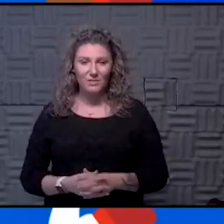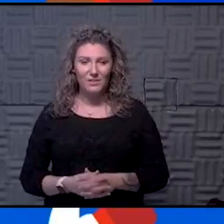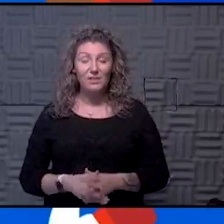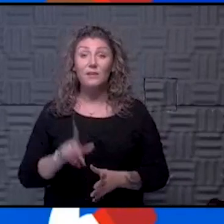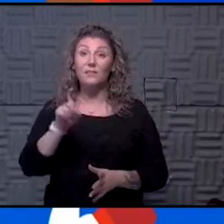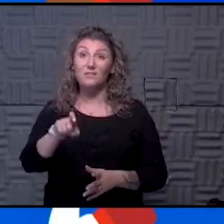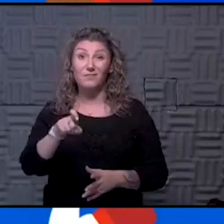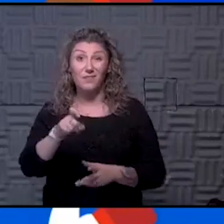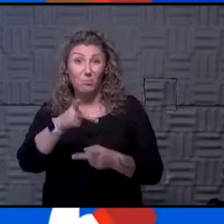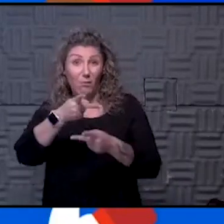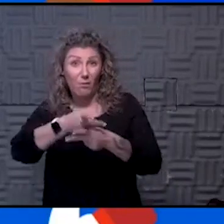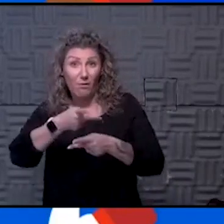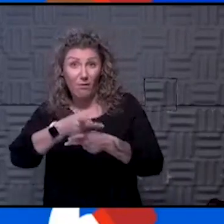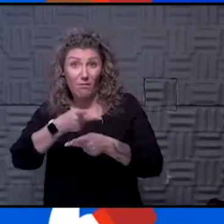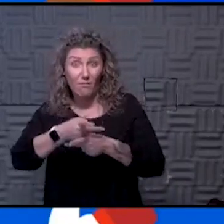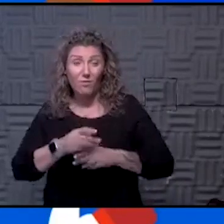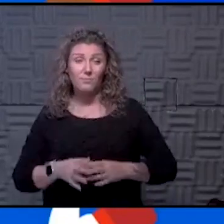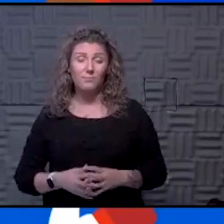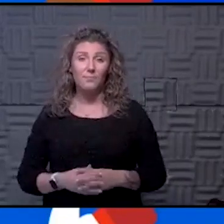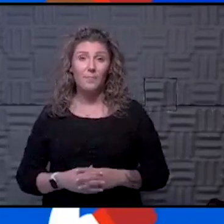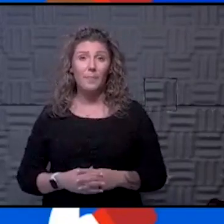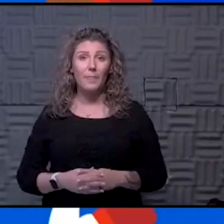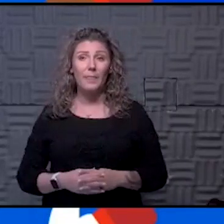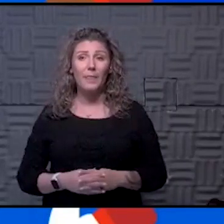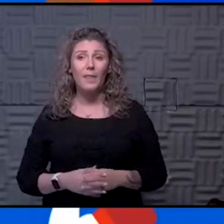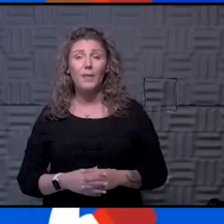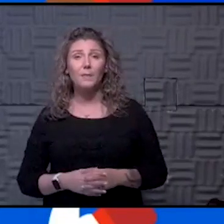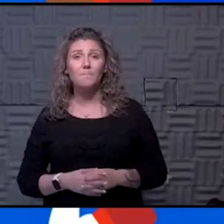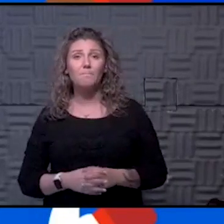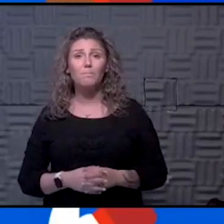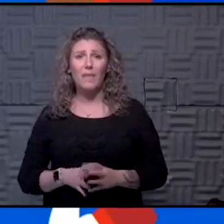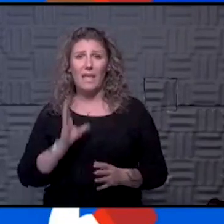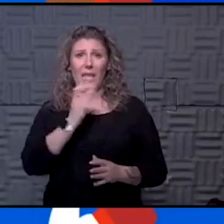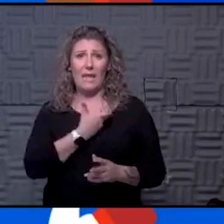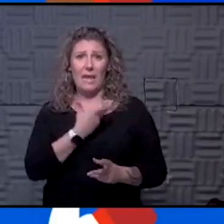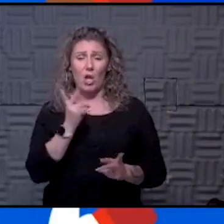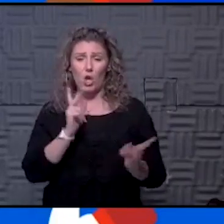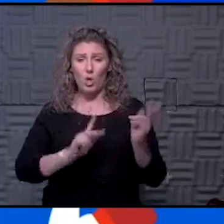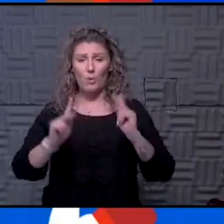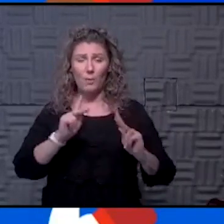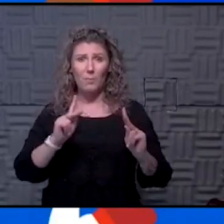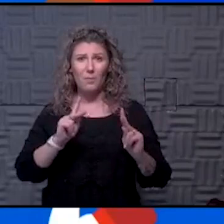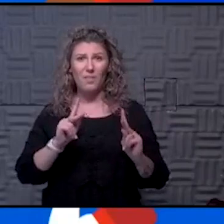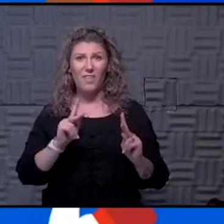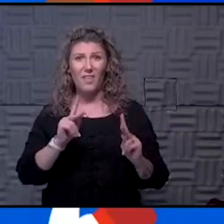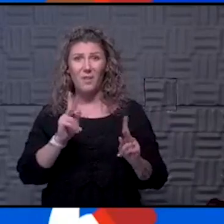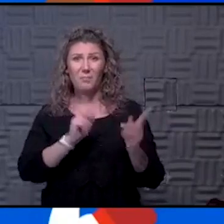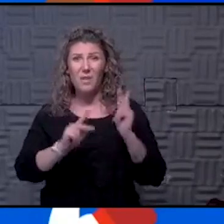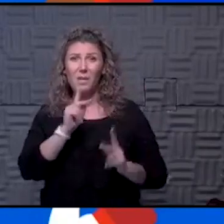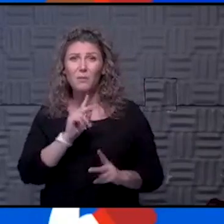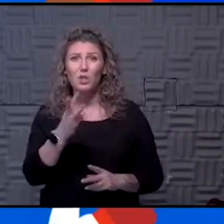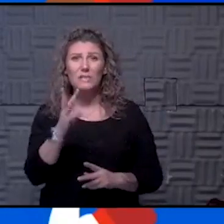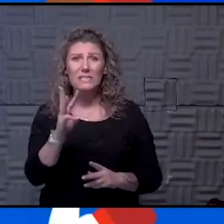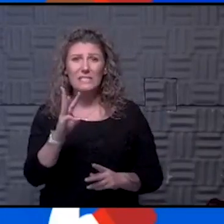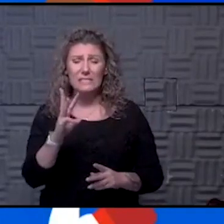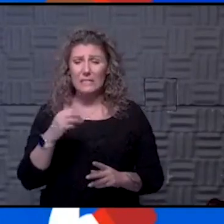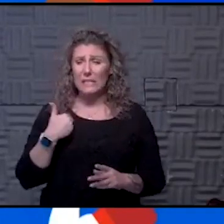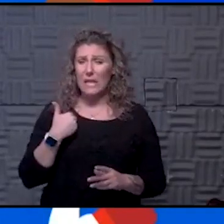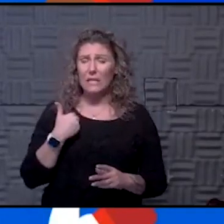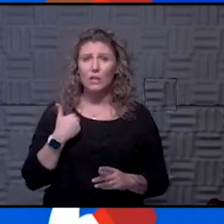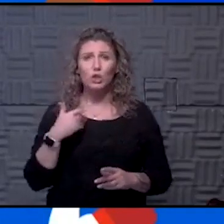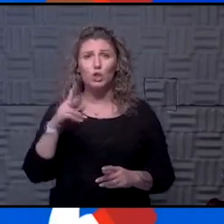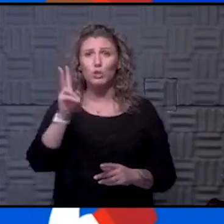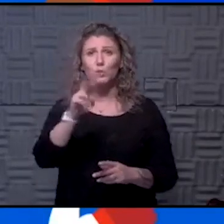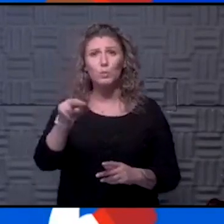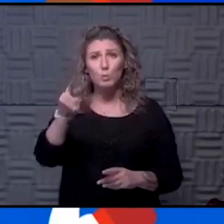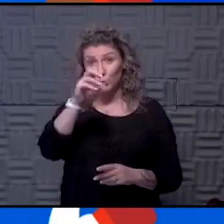very careful that those that are our population that are 16 or younger, anywhere from 20 to 22% of